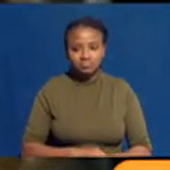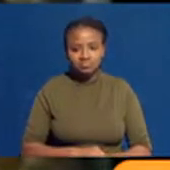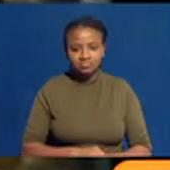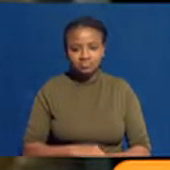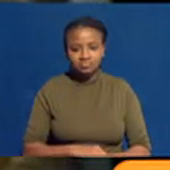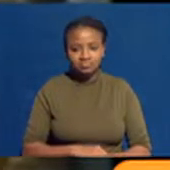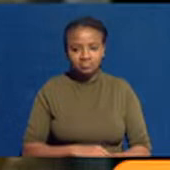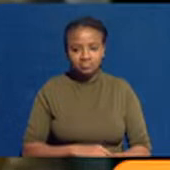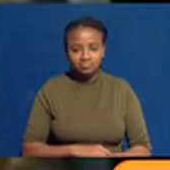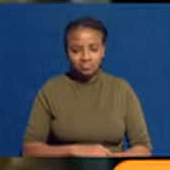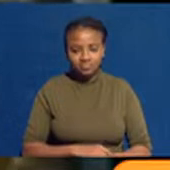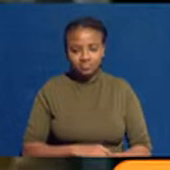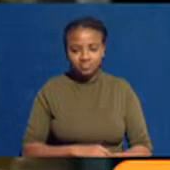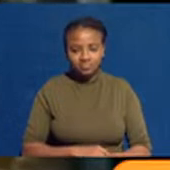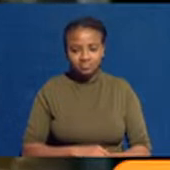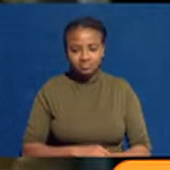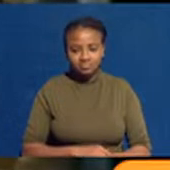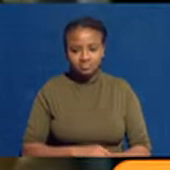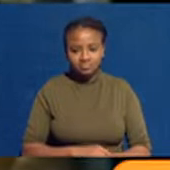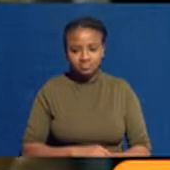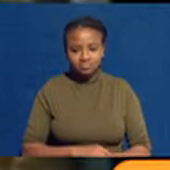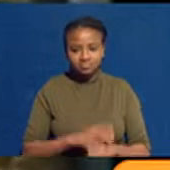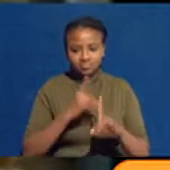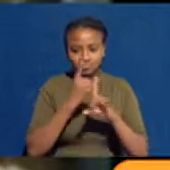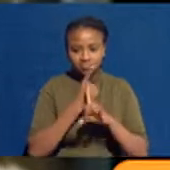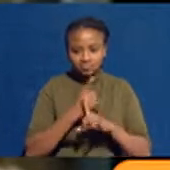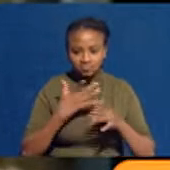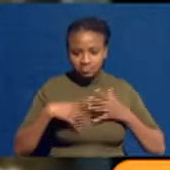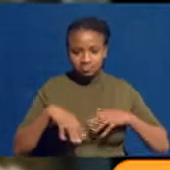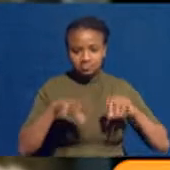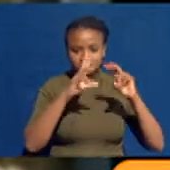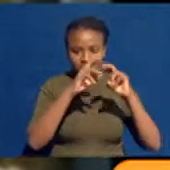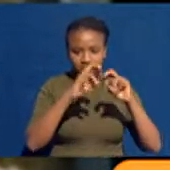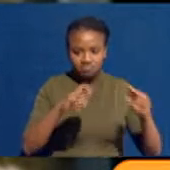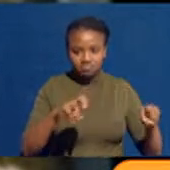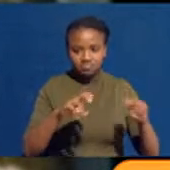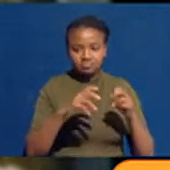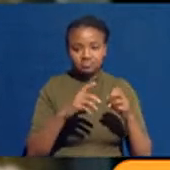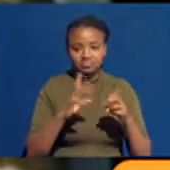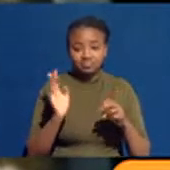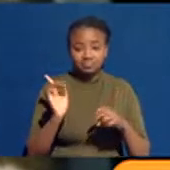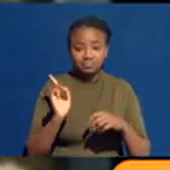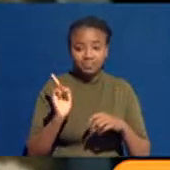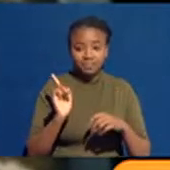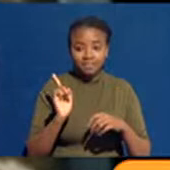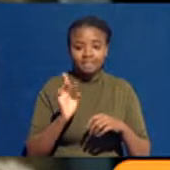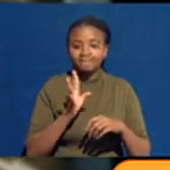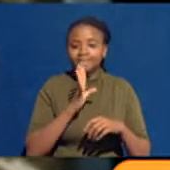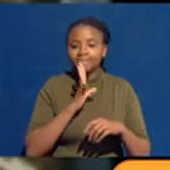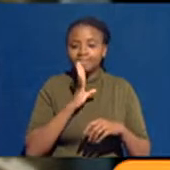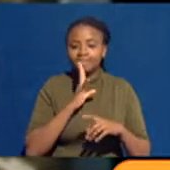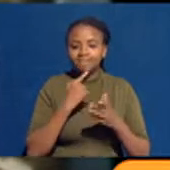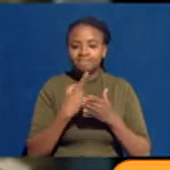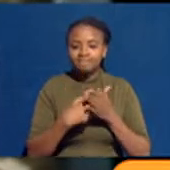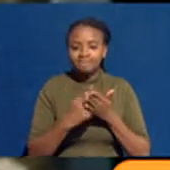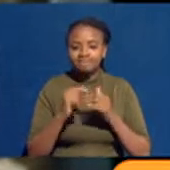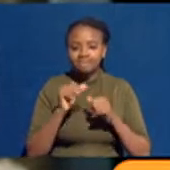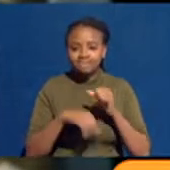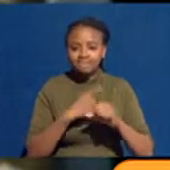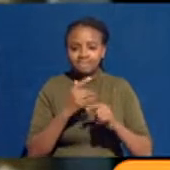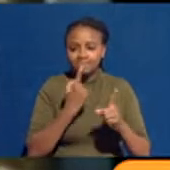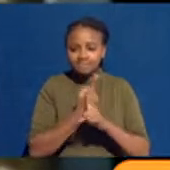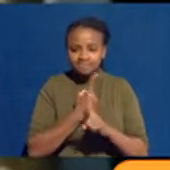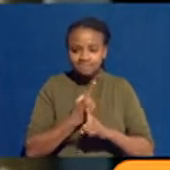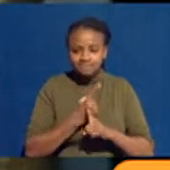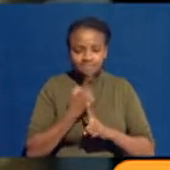the investigators are out at Ames Research Center working busily on things. That was Dr. Jemison speaking about the experiments